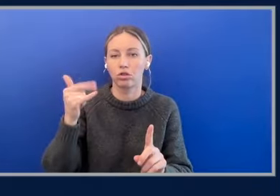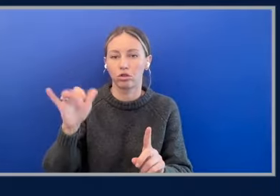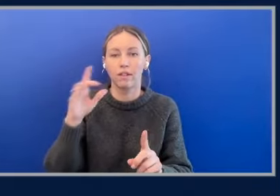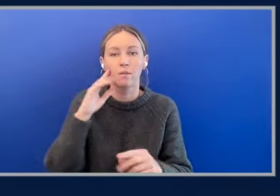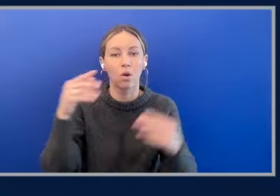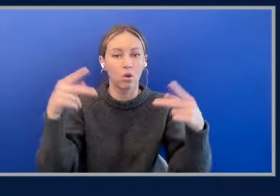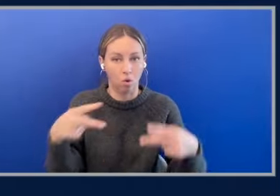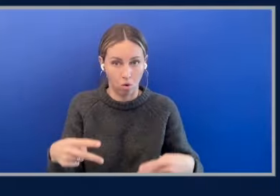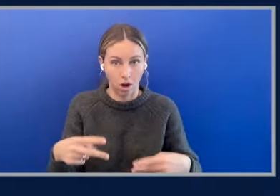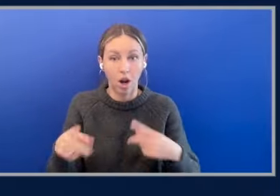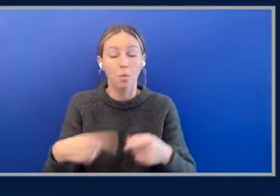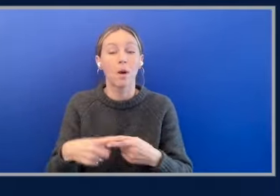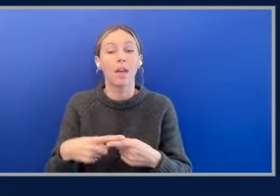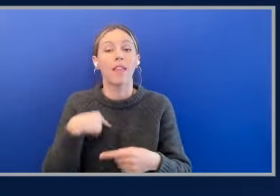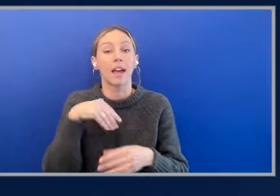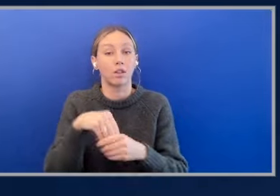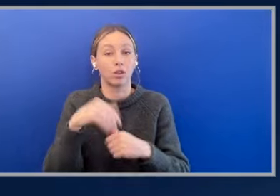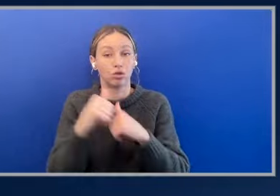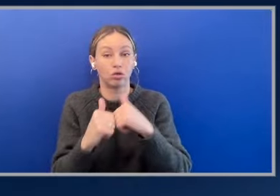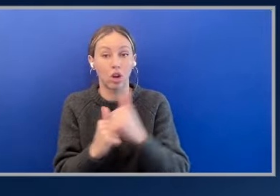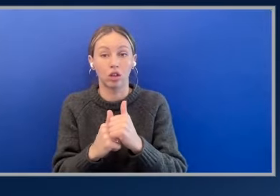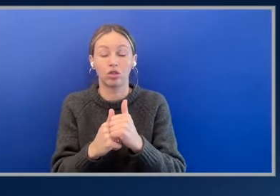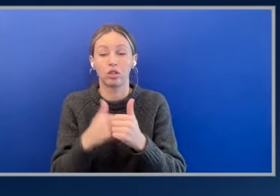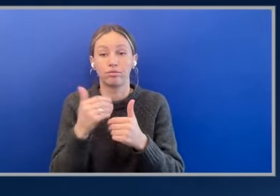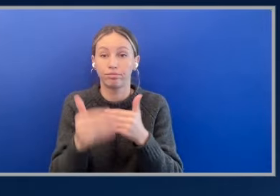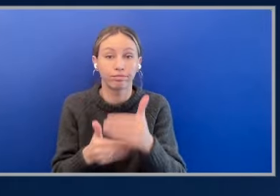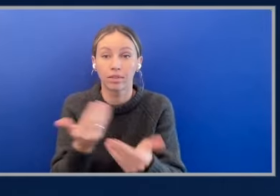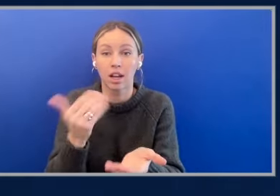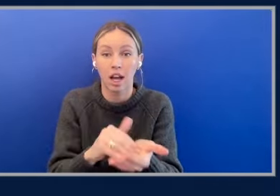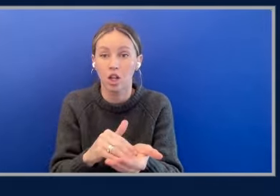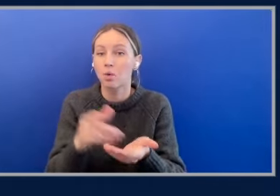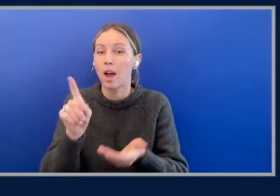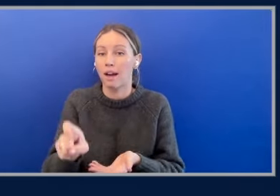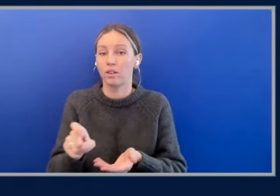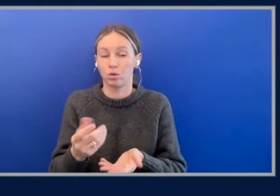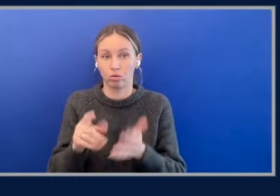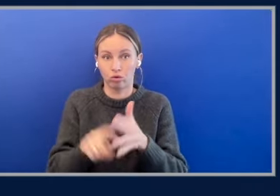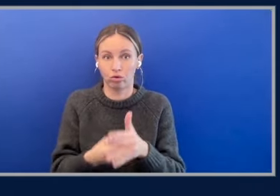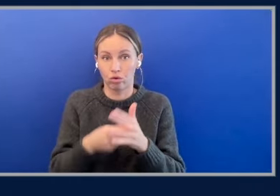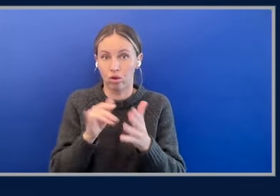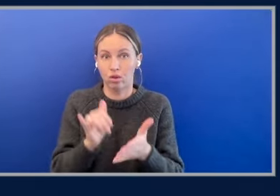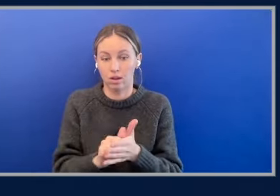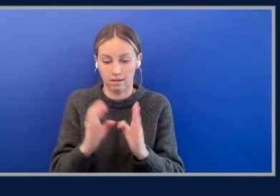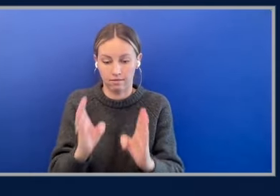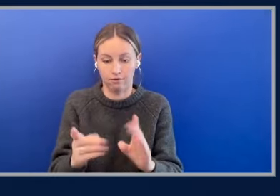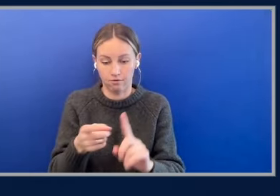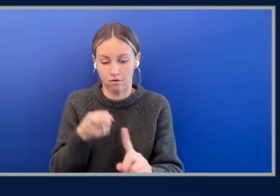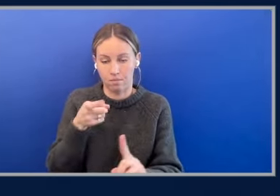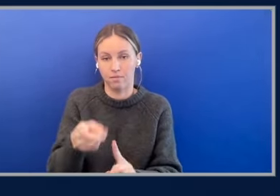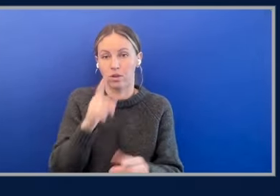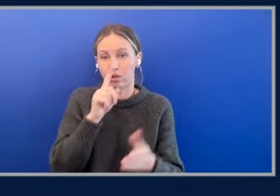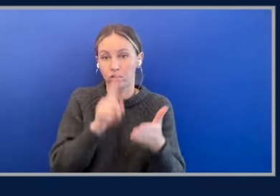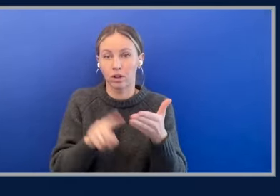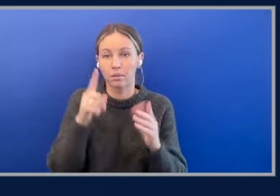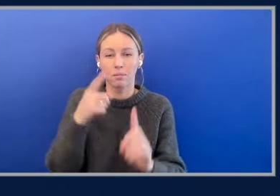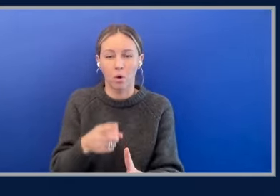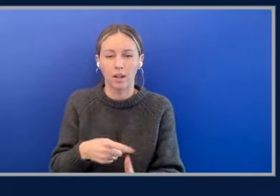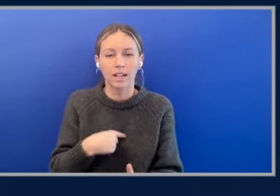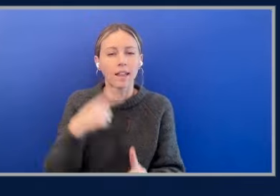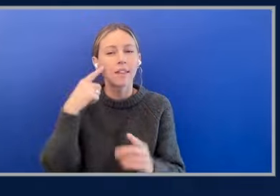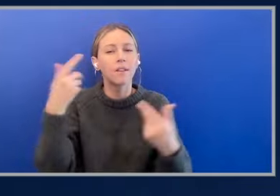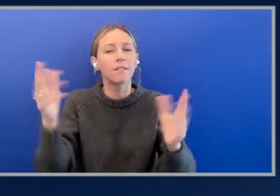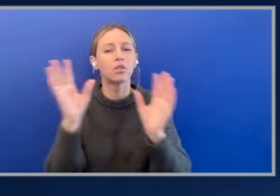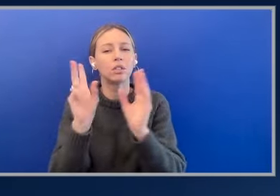the infrastructure is spin up again, you have to resume the state from the checkpoints. And I think you have done a session on